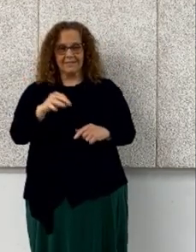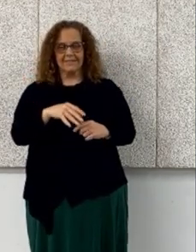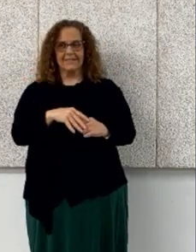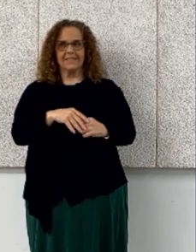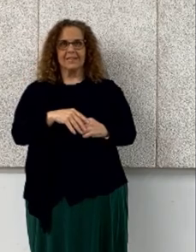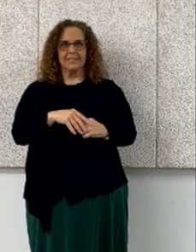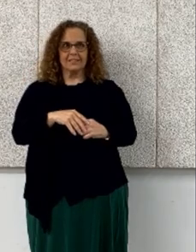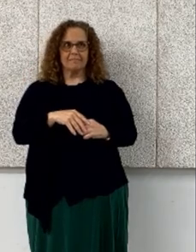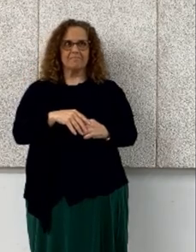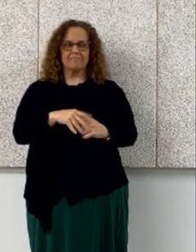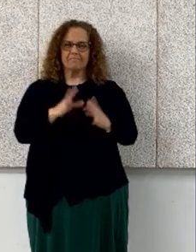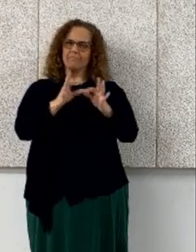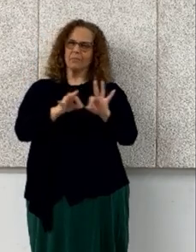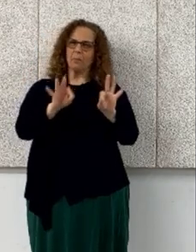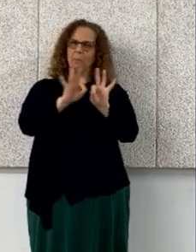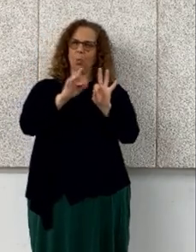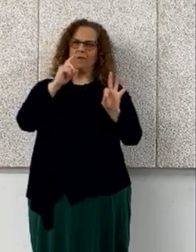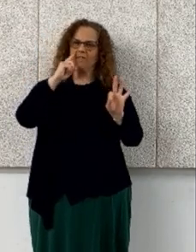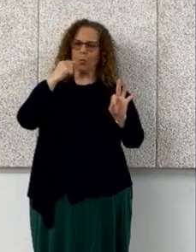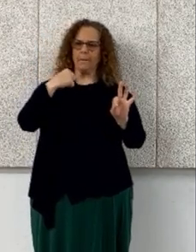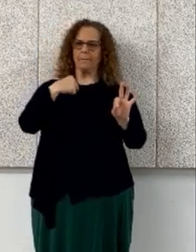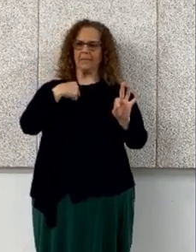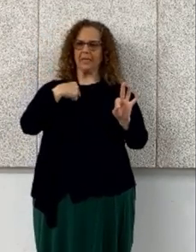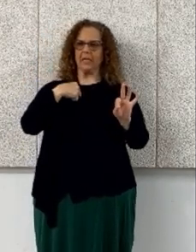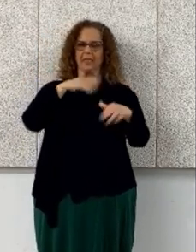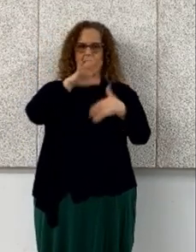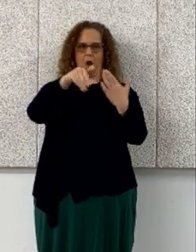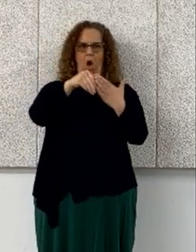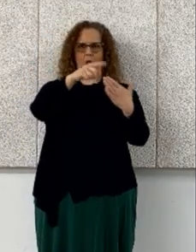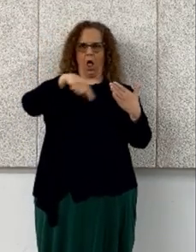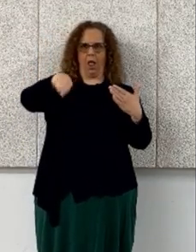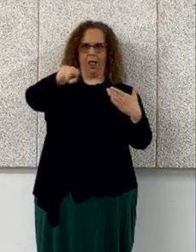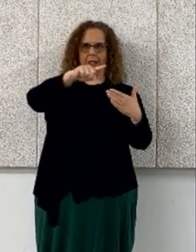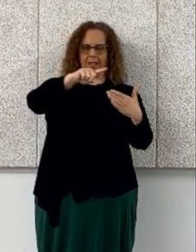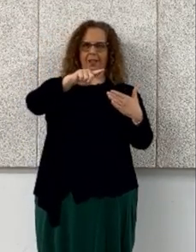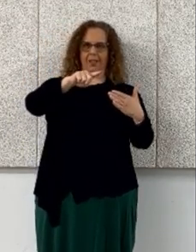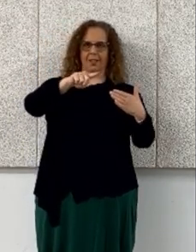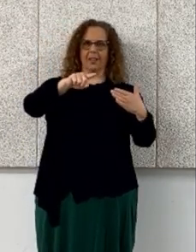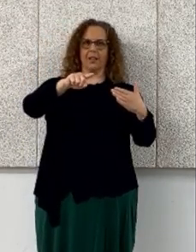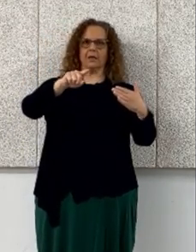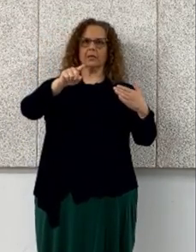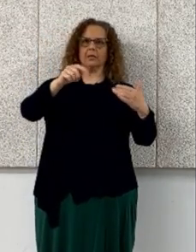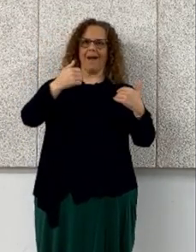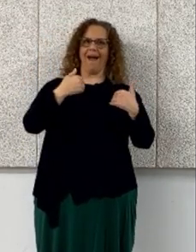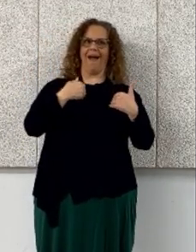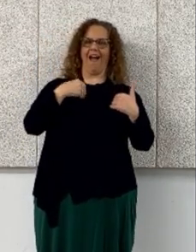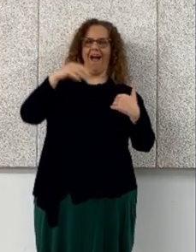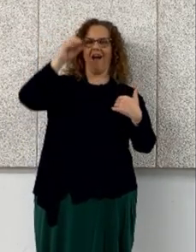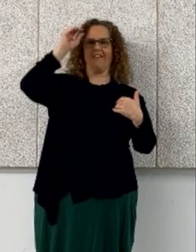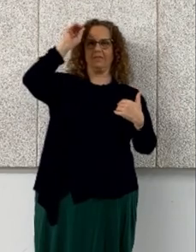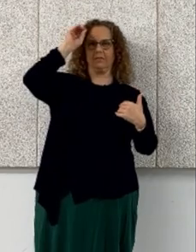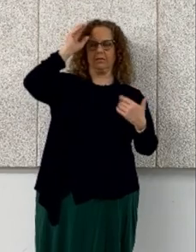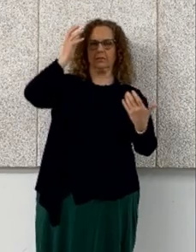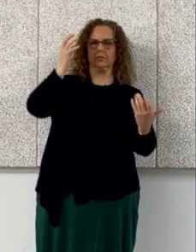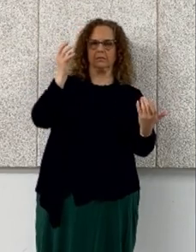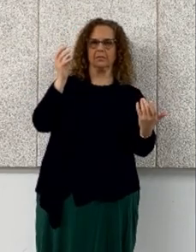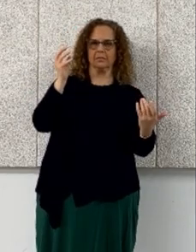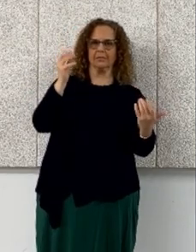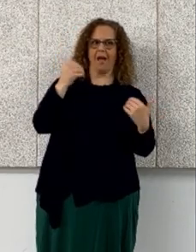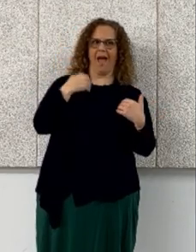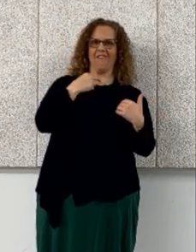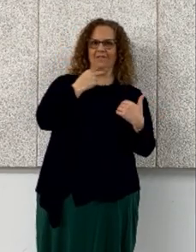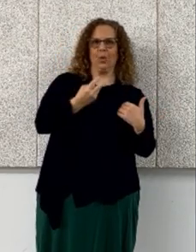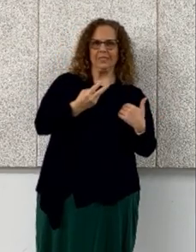is very important to me that everyone has a voice and can speak and not, and actually have this